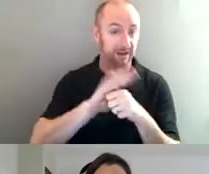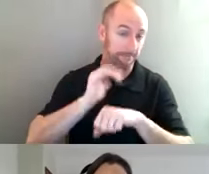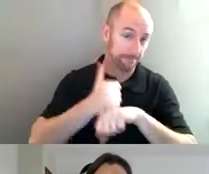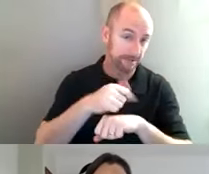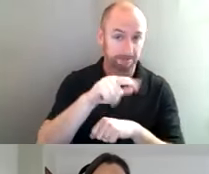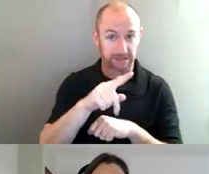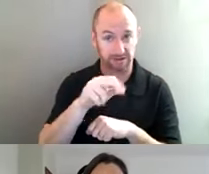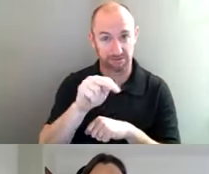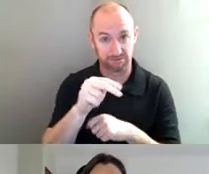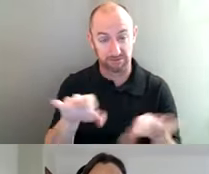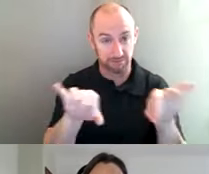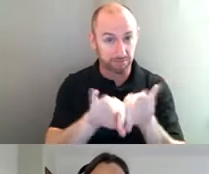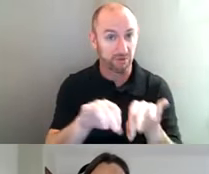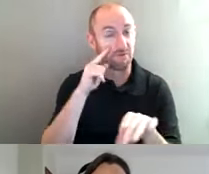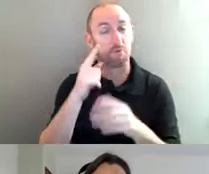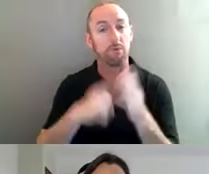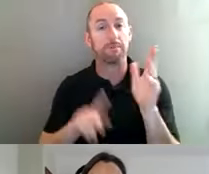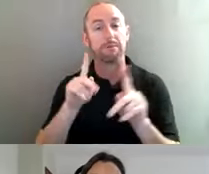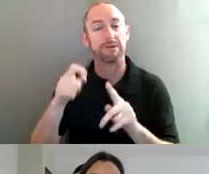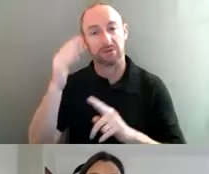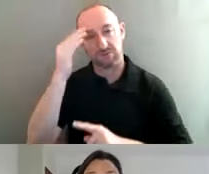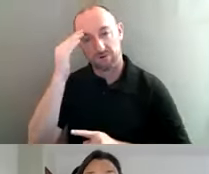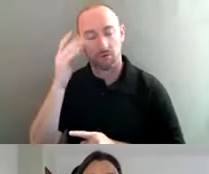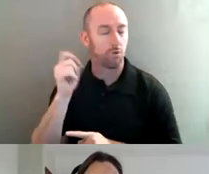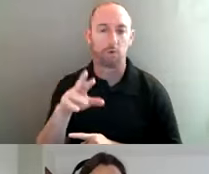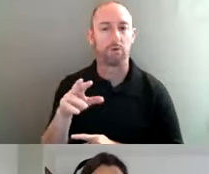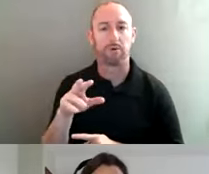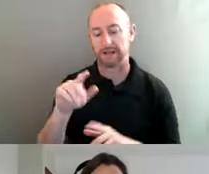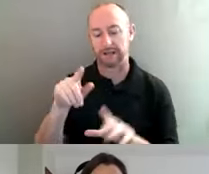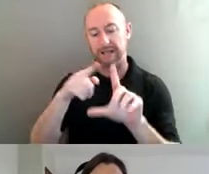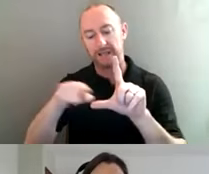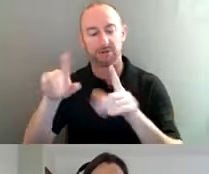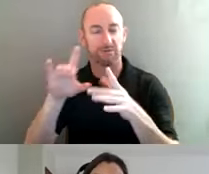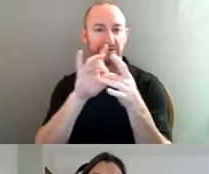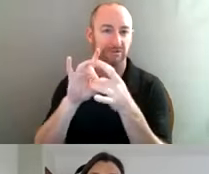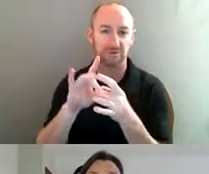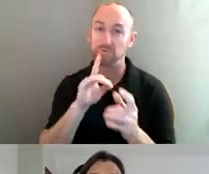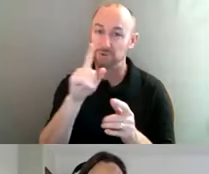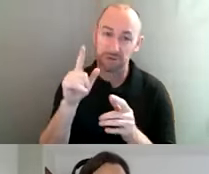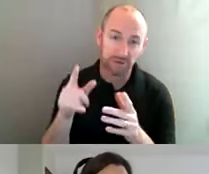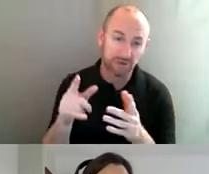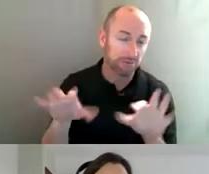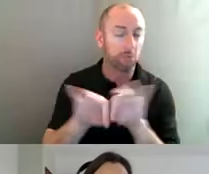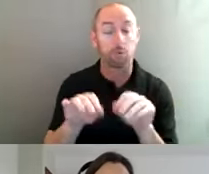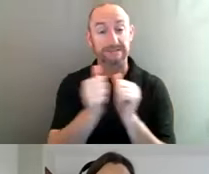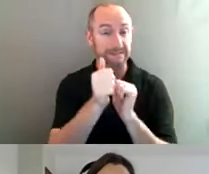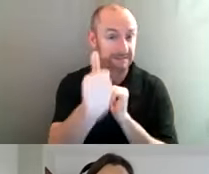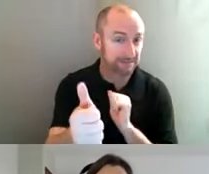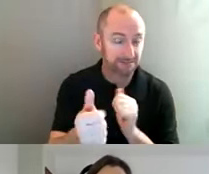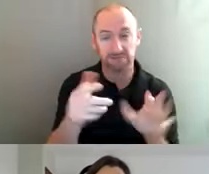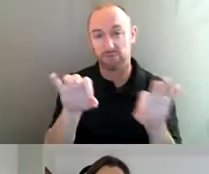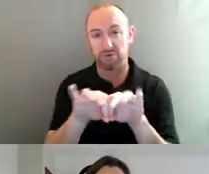are really critical for what people need to interpret, or whether angular relationships are really important, or distances are really